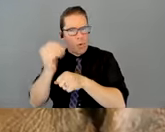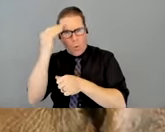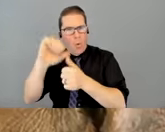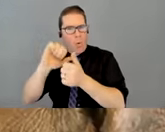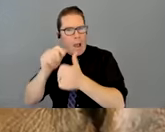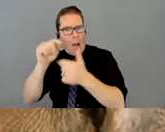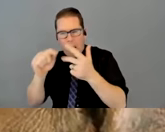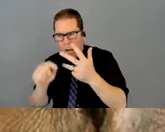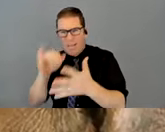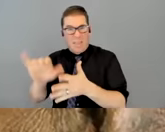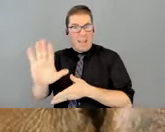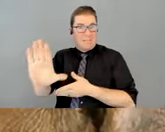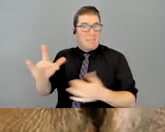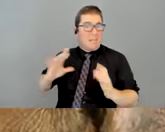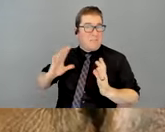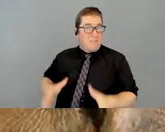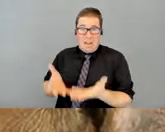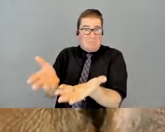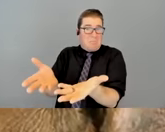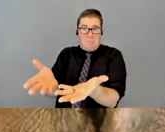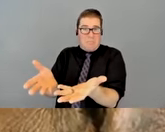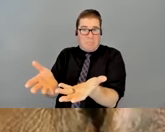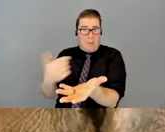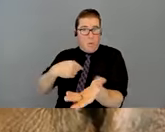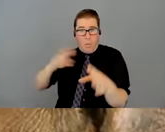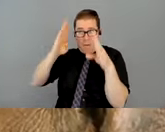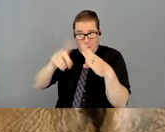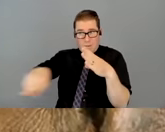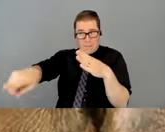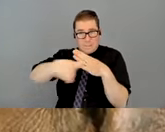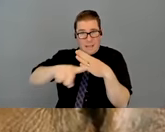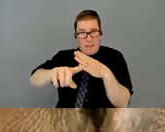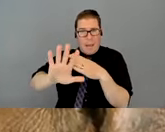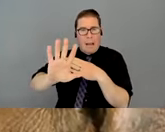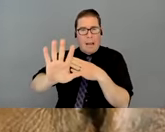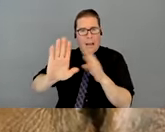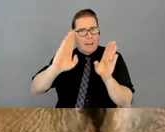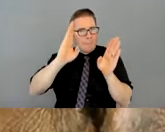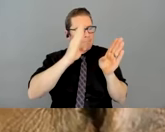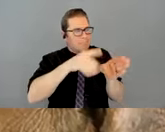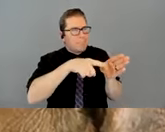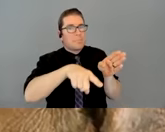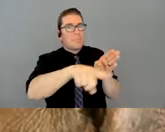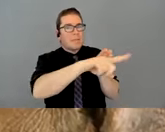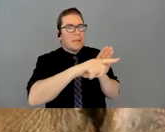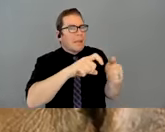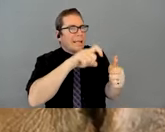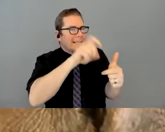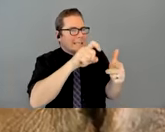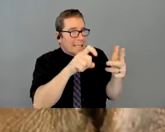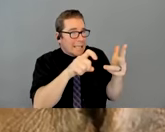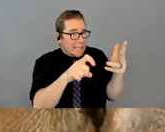Those students are going to do fine, right? It's the ones that have all of those other needs